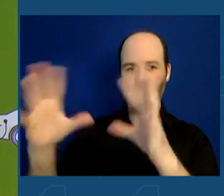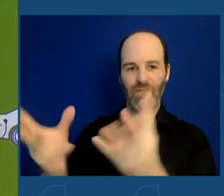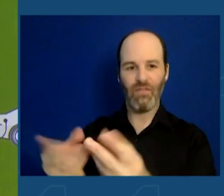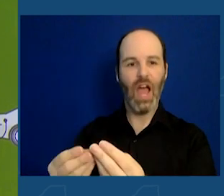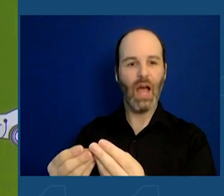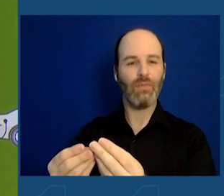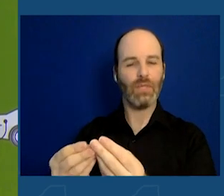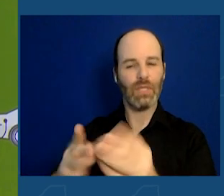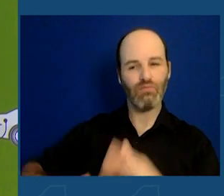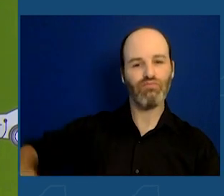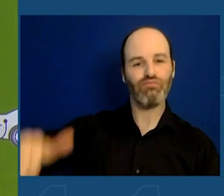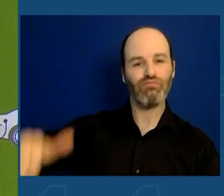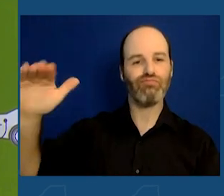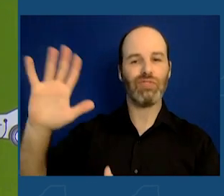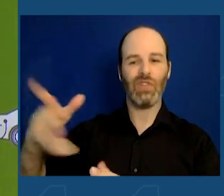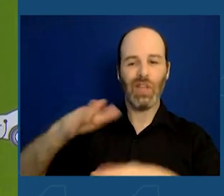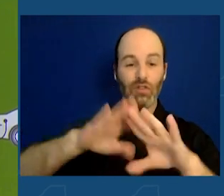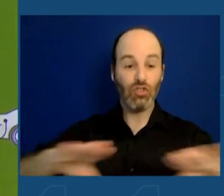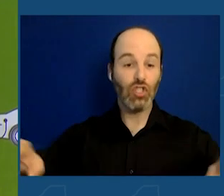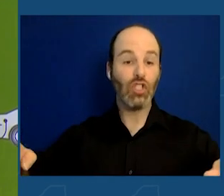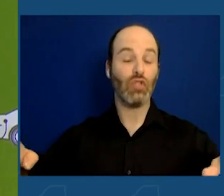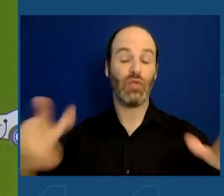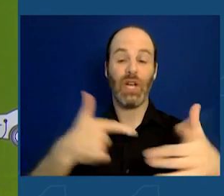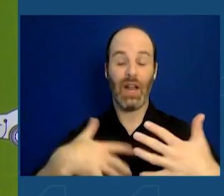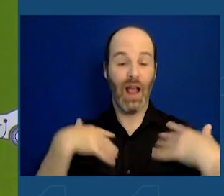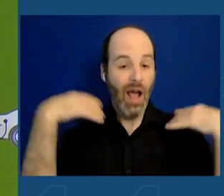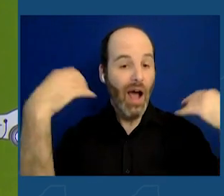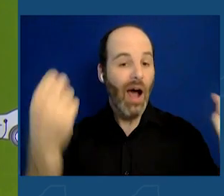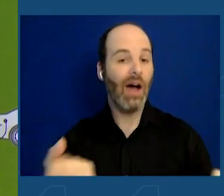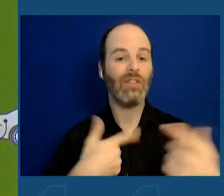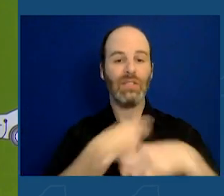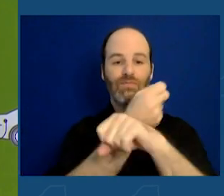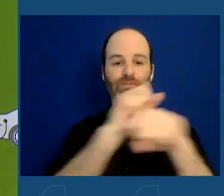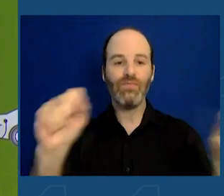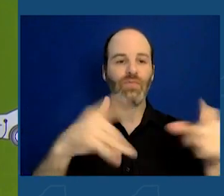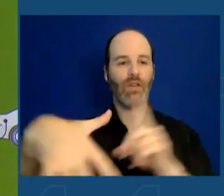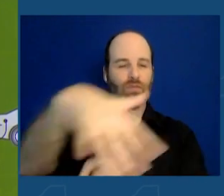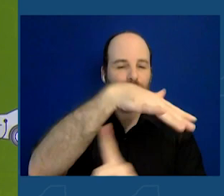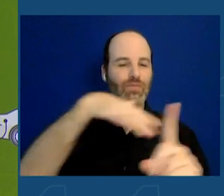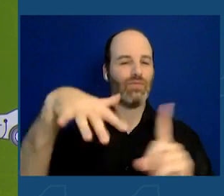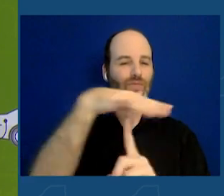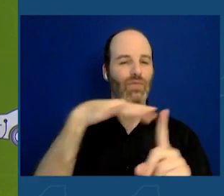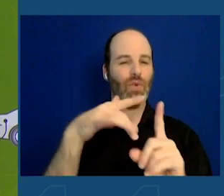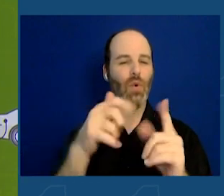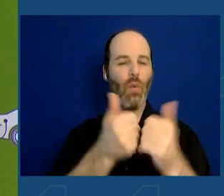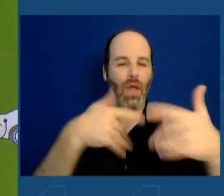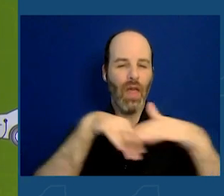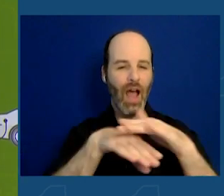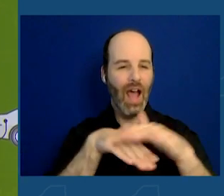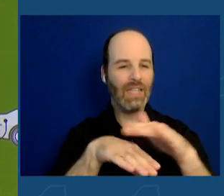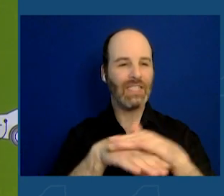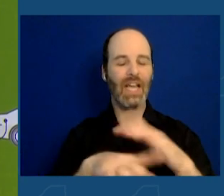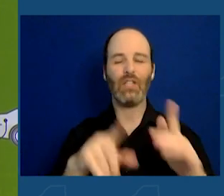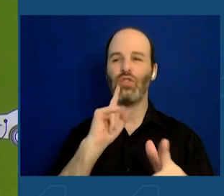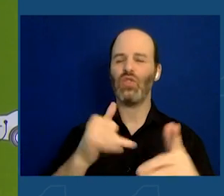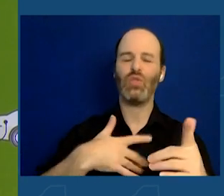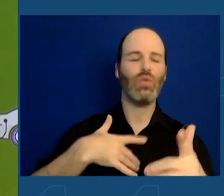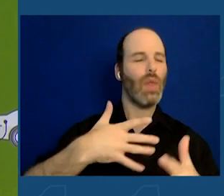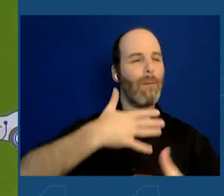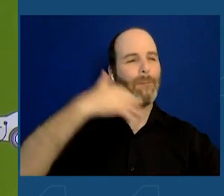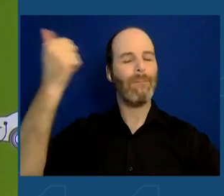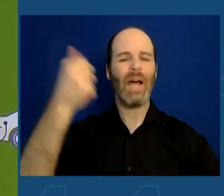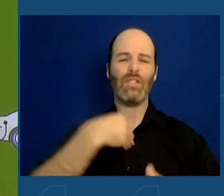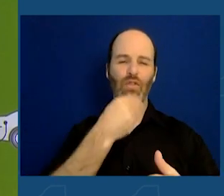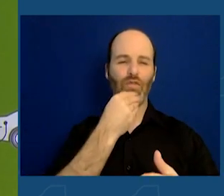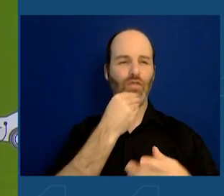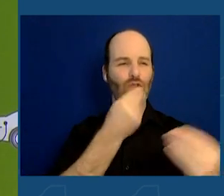raise their children in a healthy, safe environment with access to the finest food distribution place